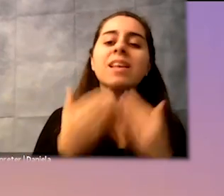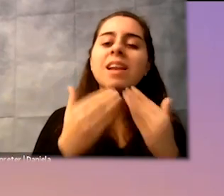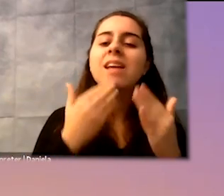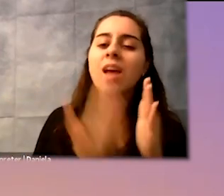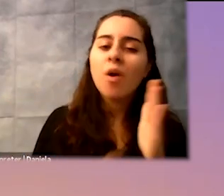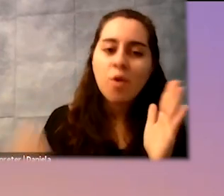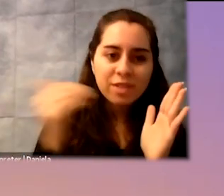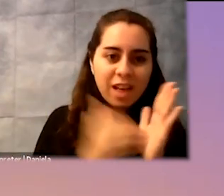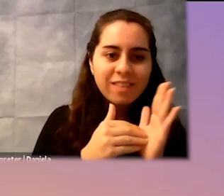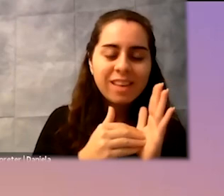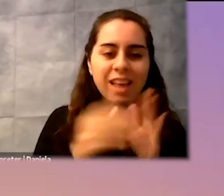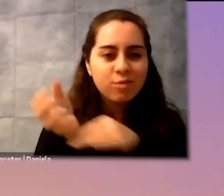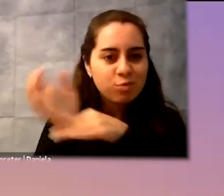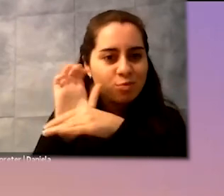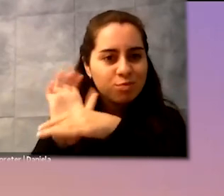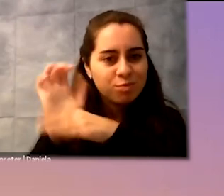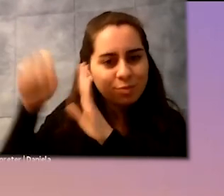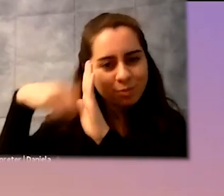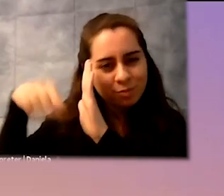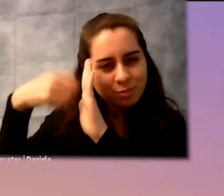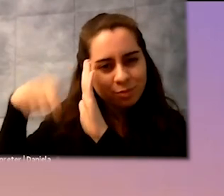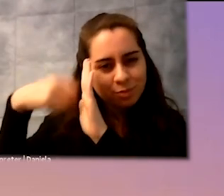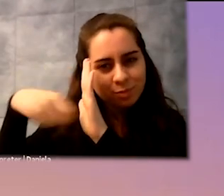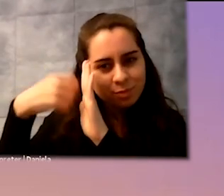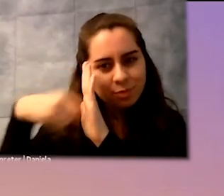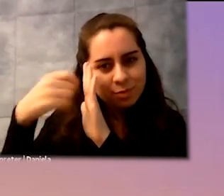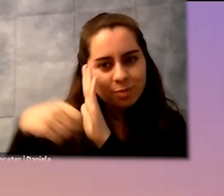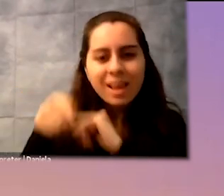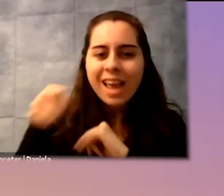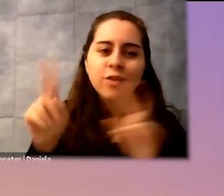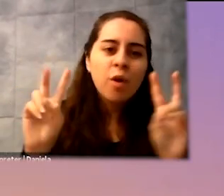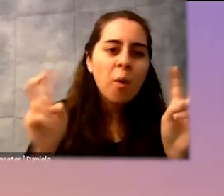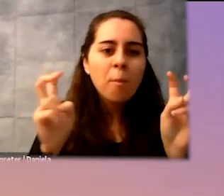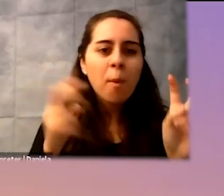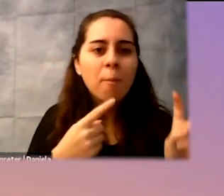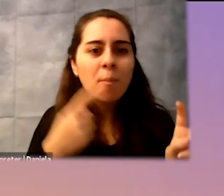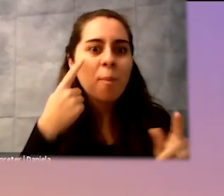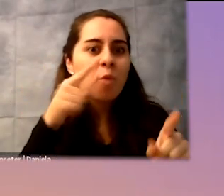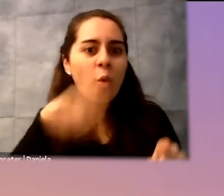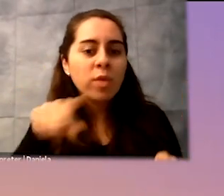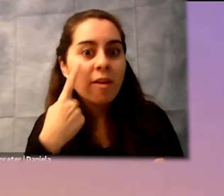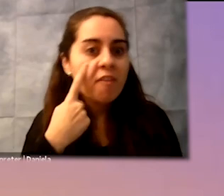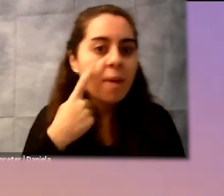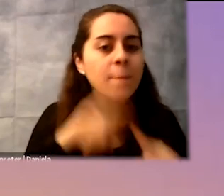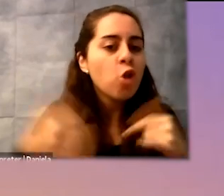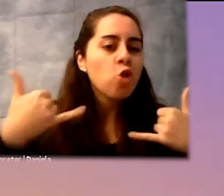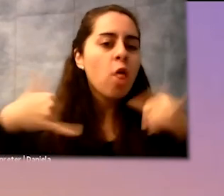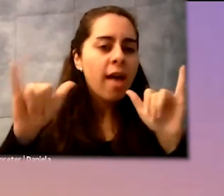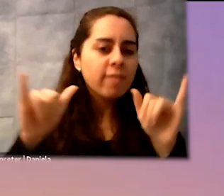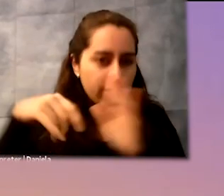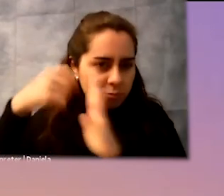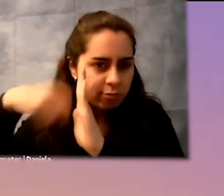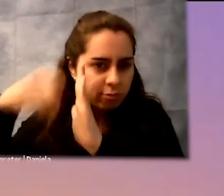co-producers of the documentary that we previewed. This is a teaser for a documentary still in process about the Puerto